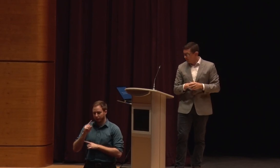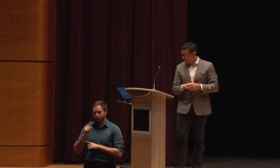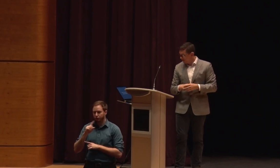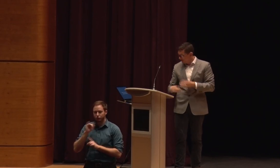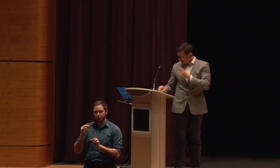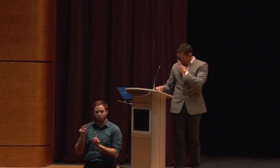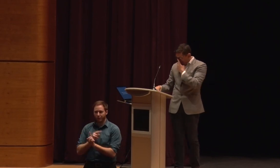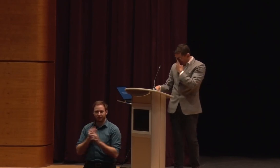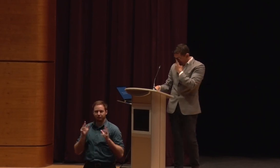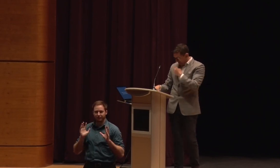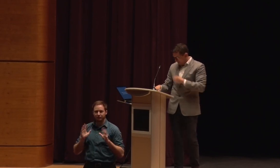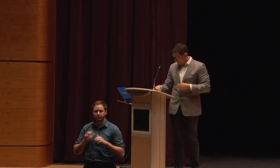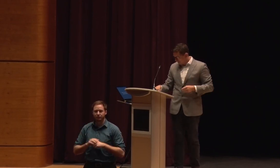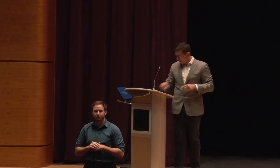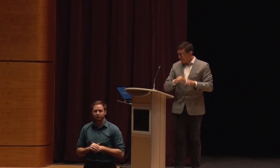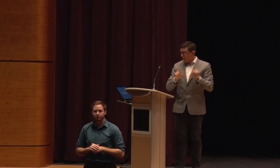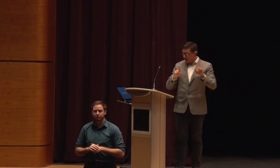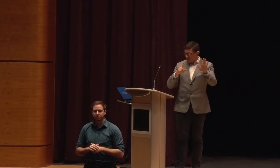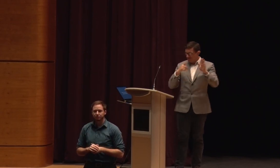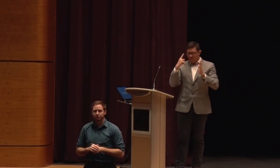than perspective.